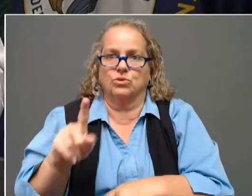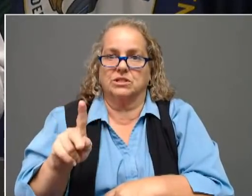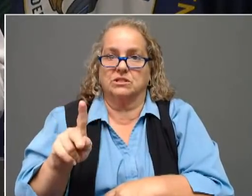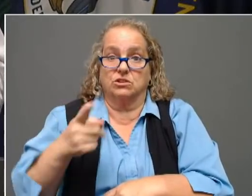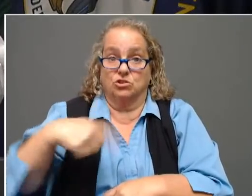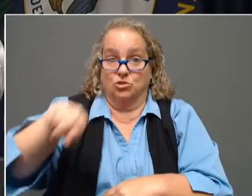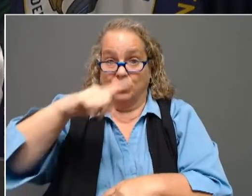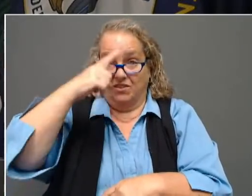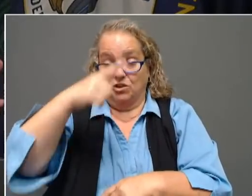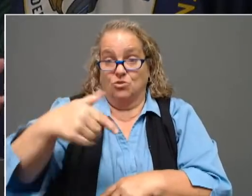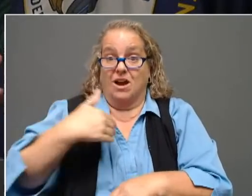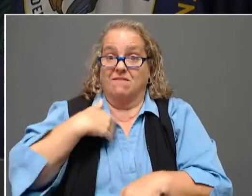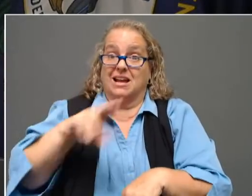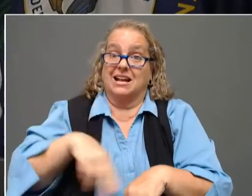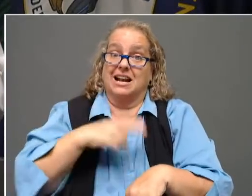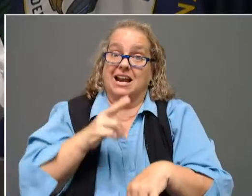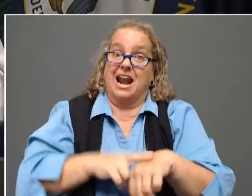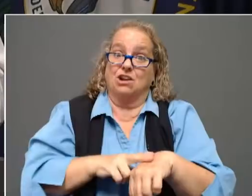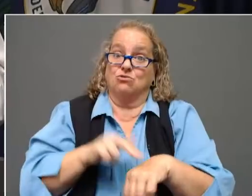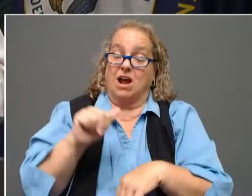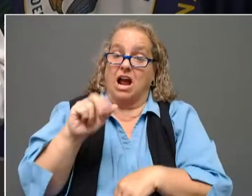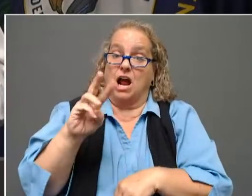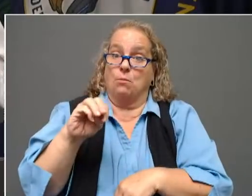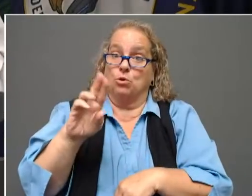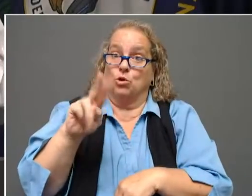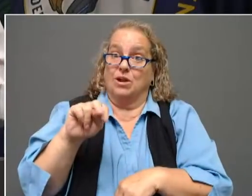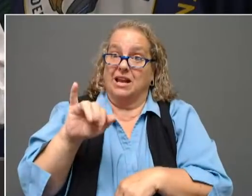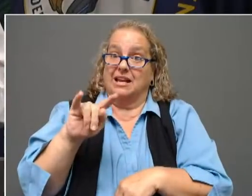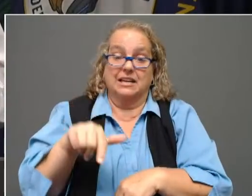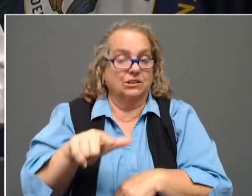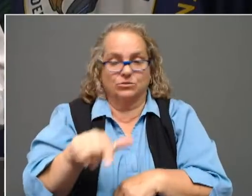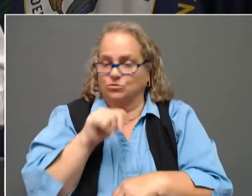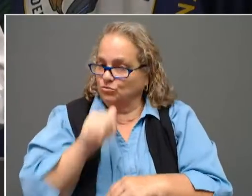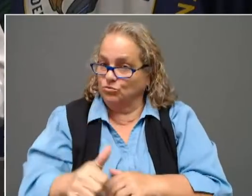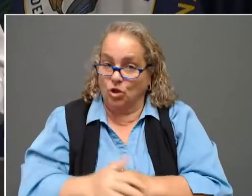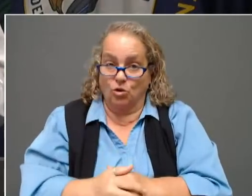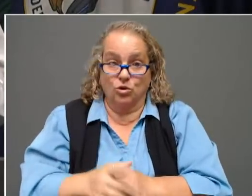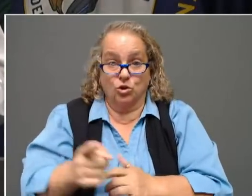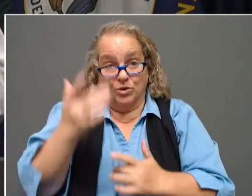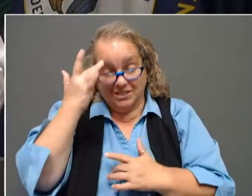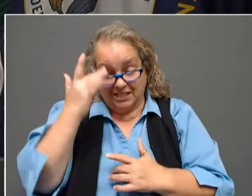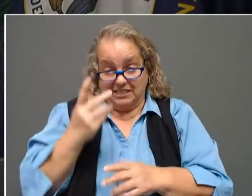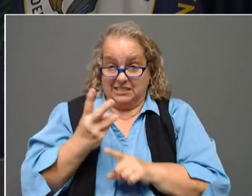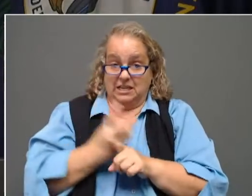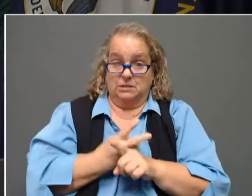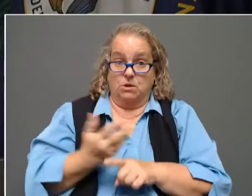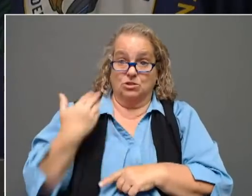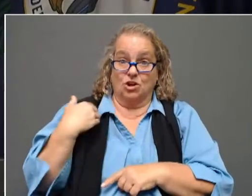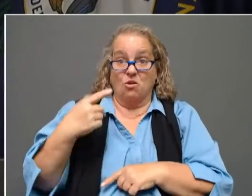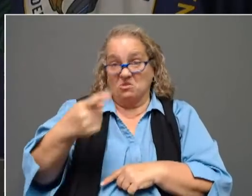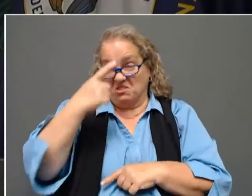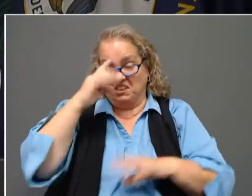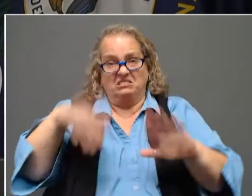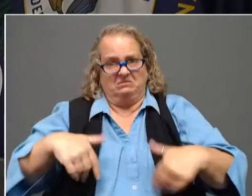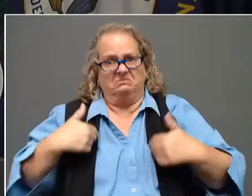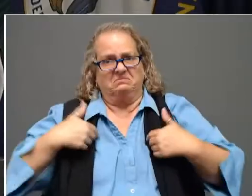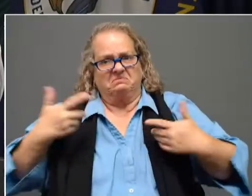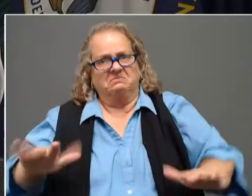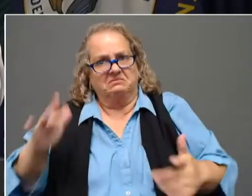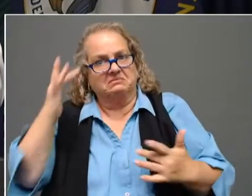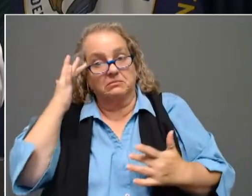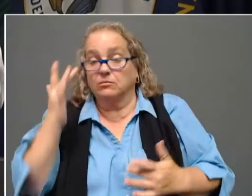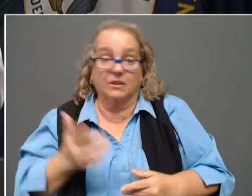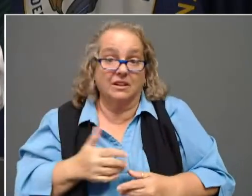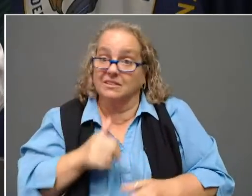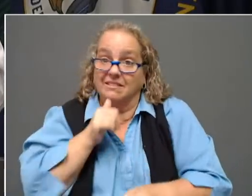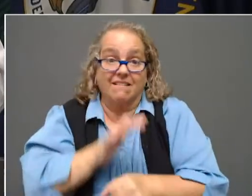don't. If you got infected and it was 6 months ago and you think you're bulletproof, you're not. This virus is reinfecting people at a